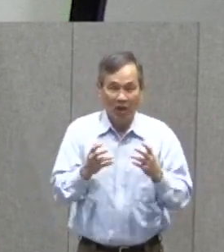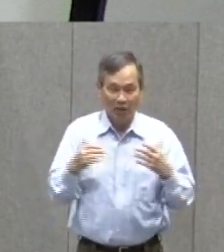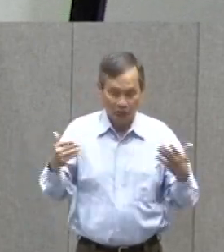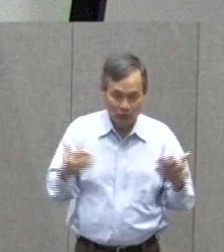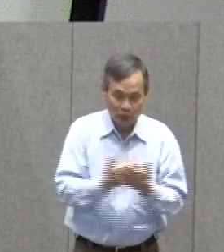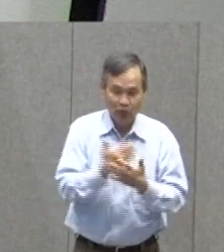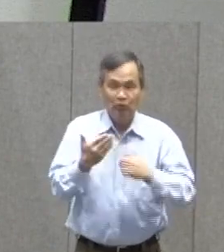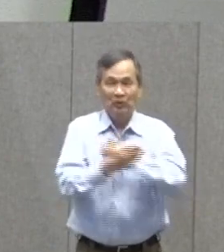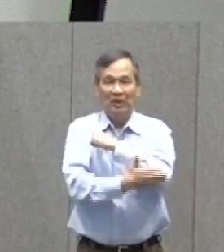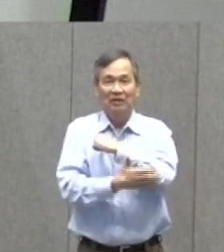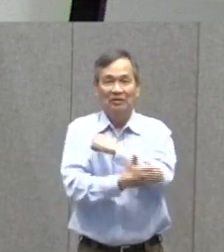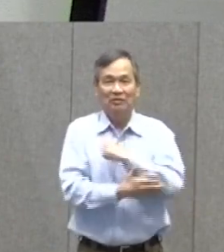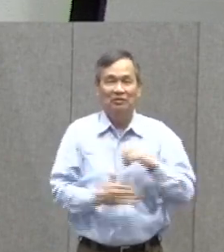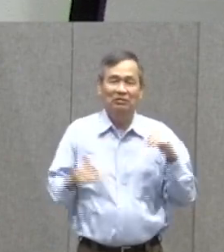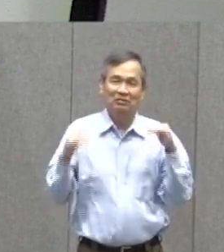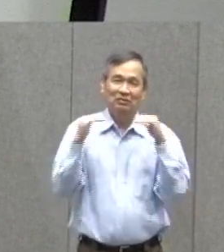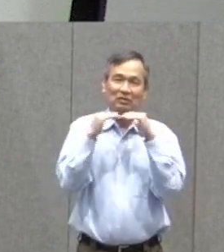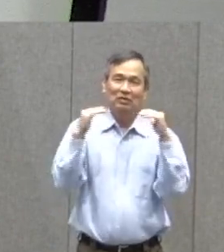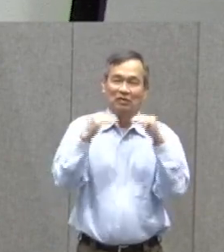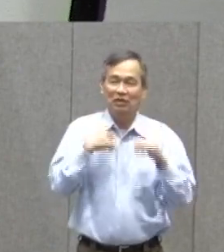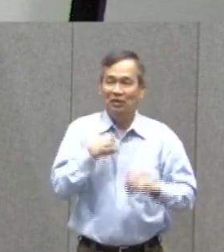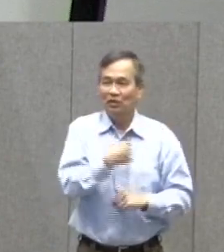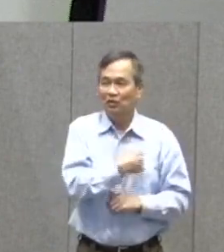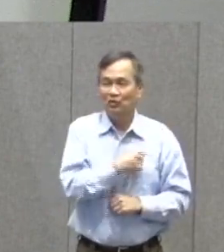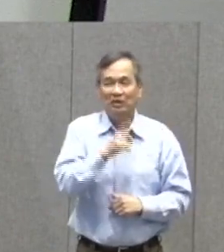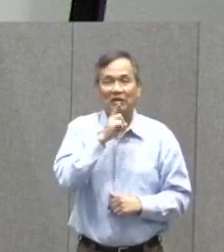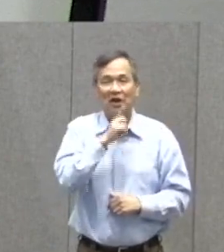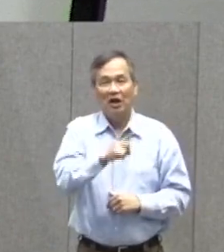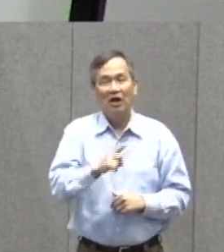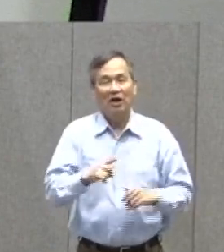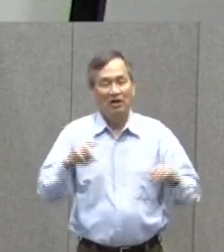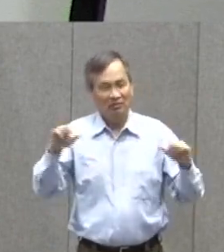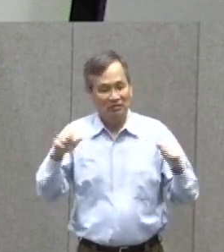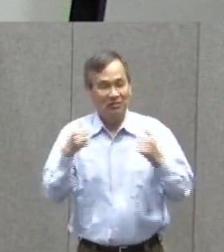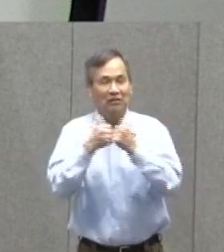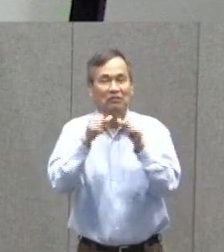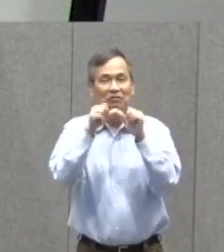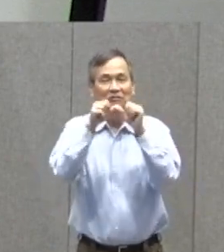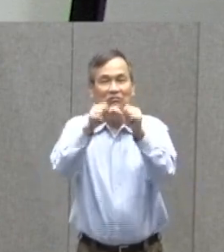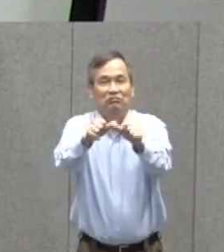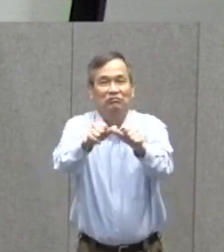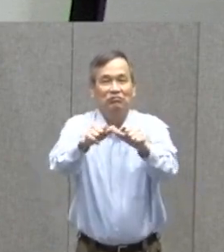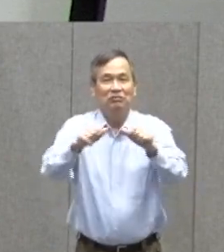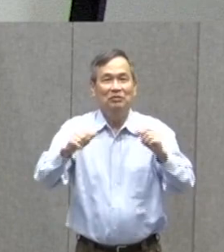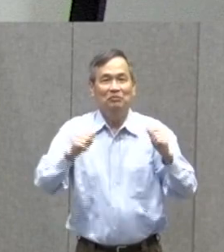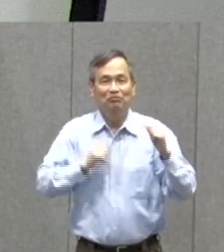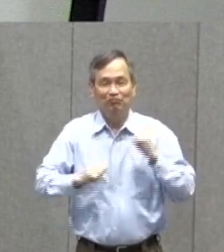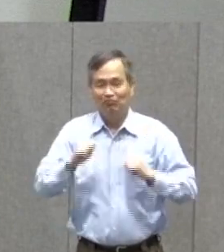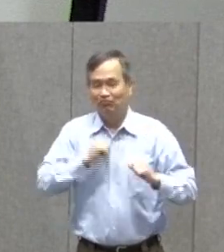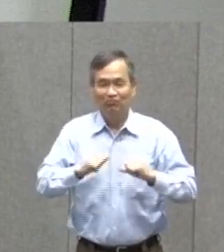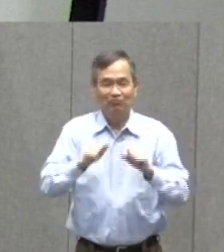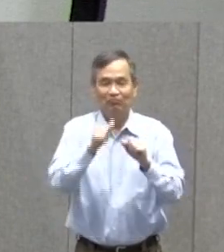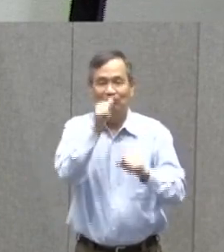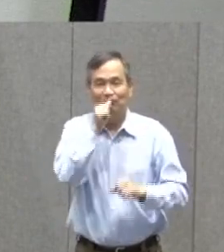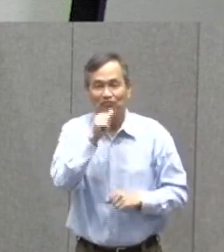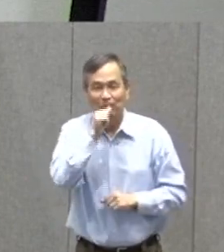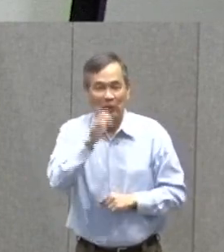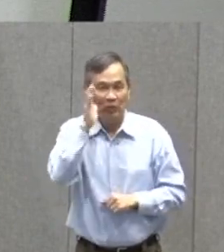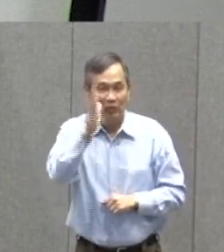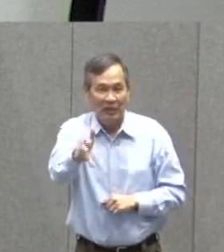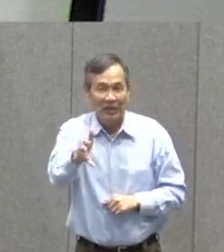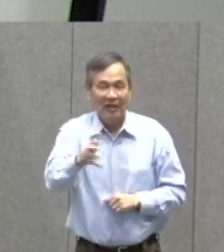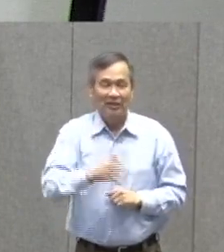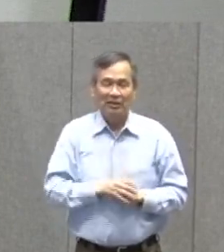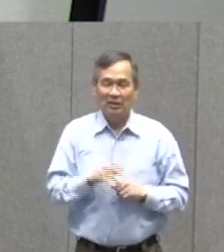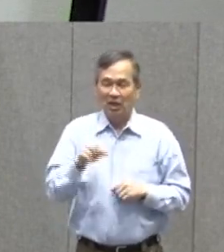example. So that's why she said we are lucha. They continue to persevere and do things. And so the